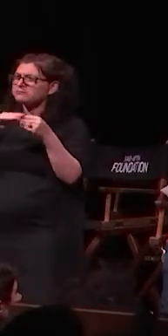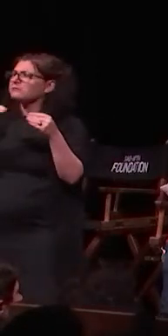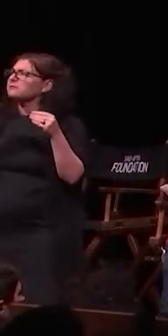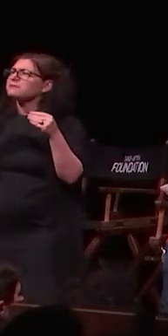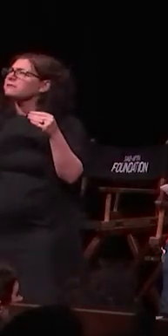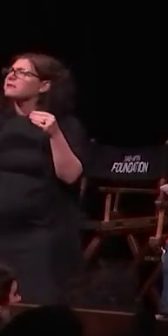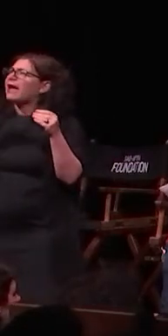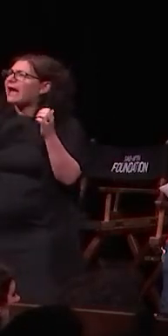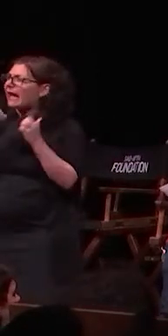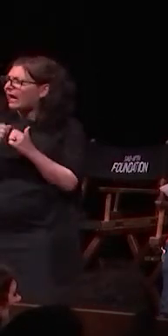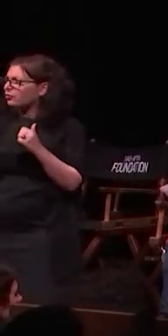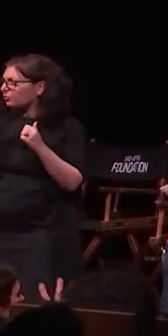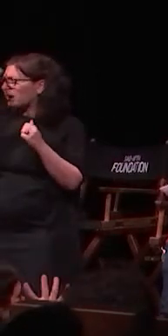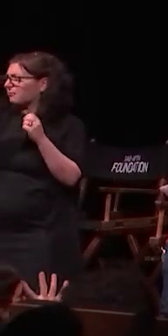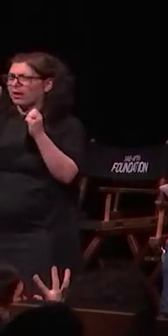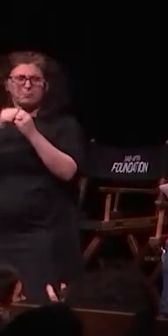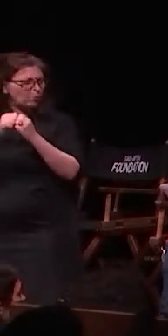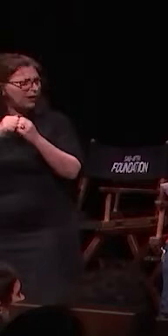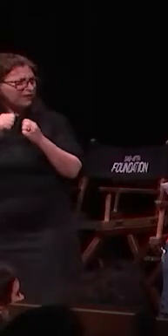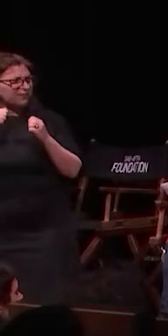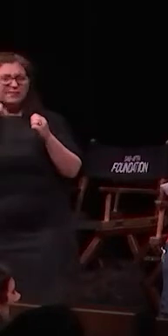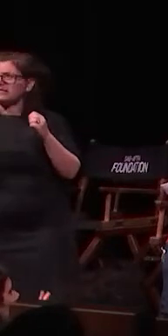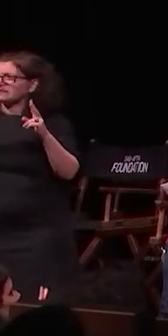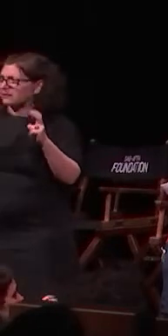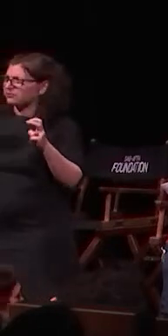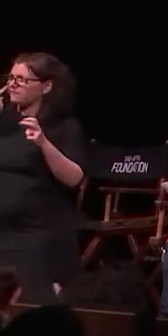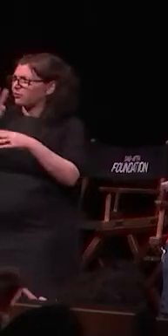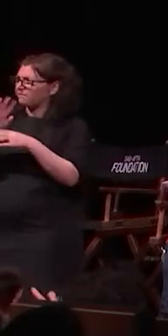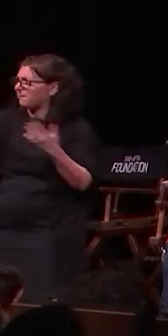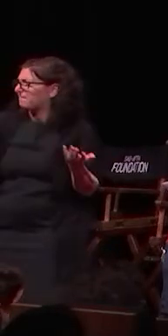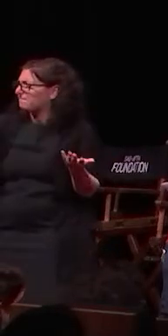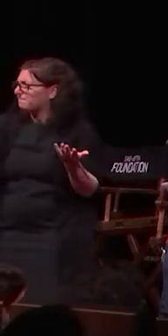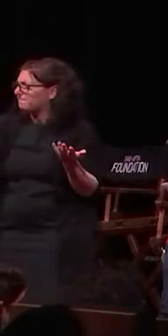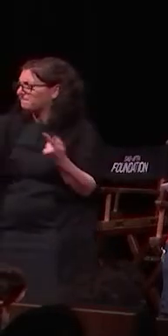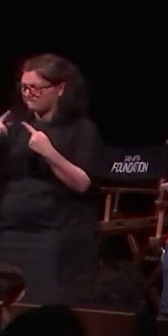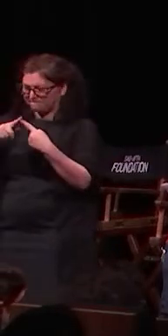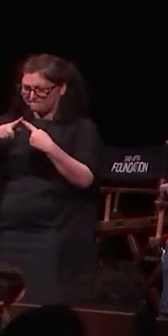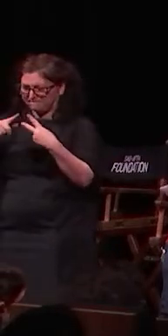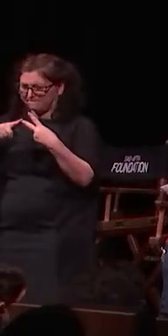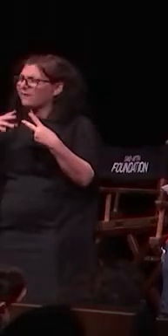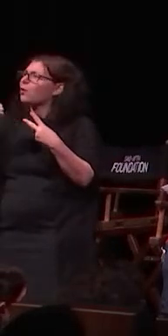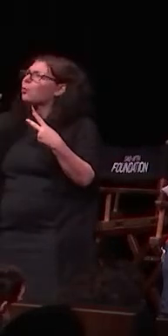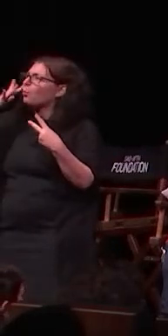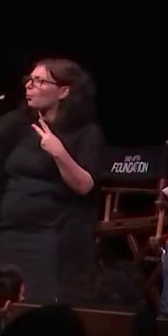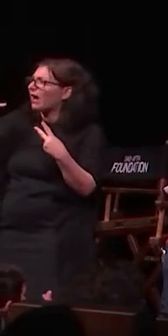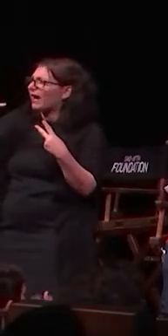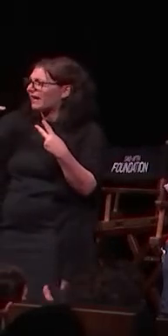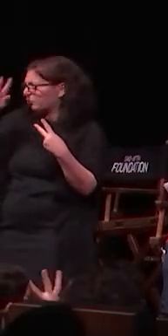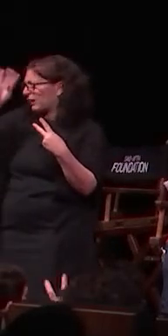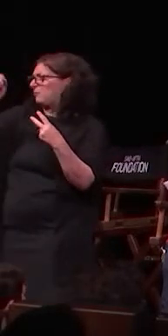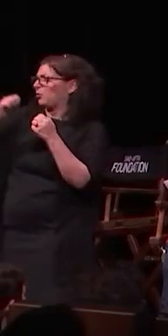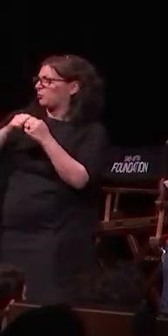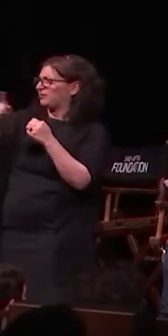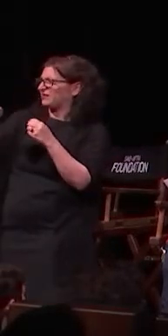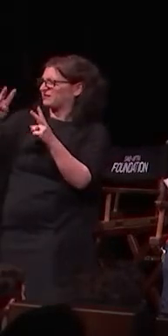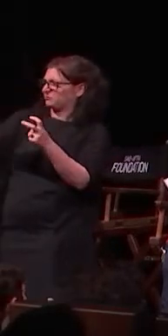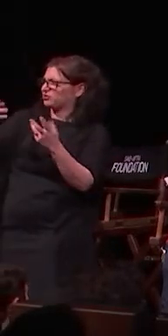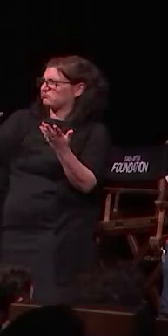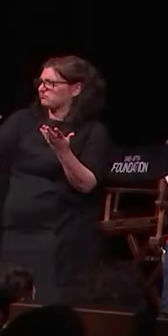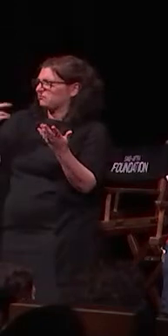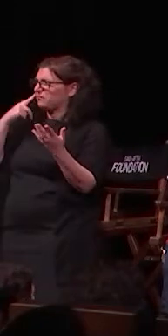you come up with this subject for your film? And why you came up with the subject of this film, and